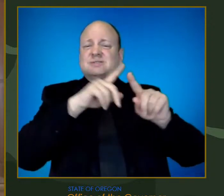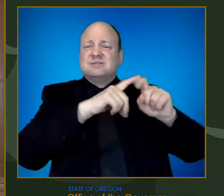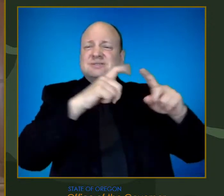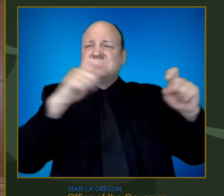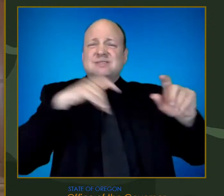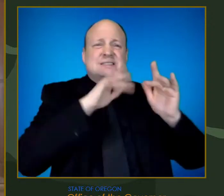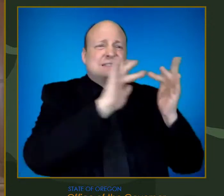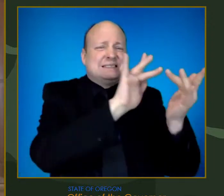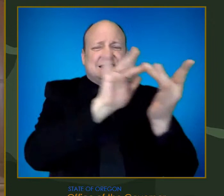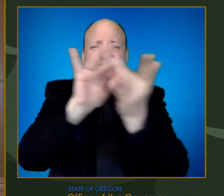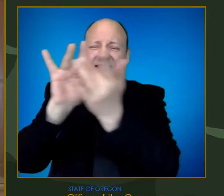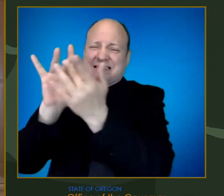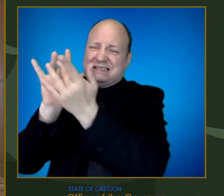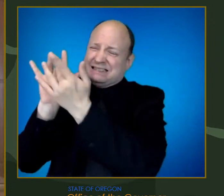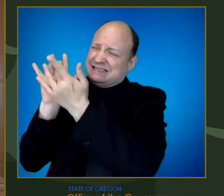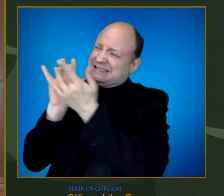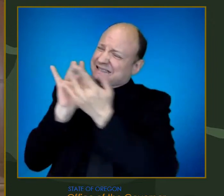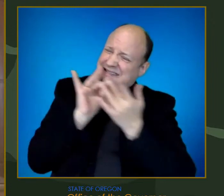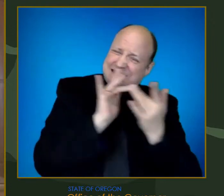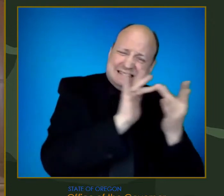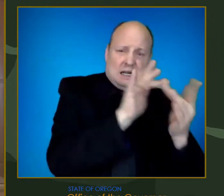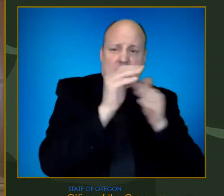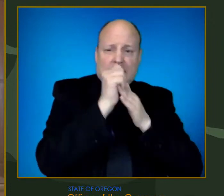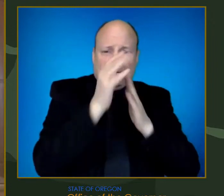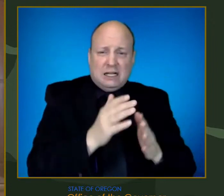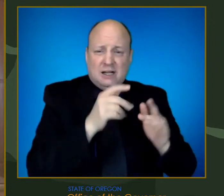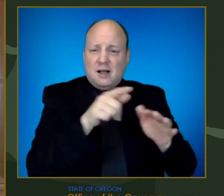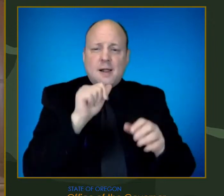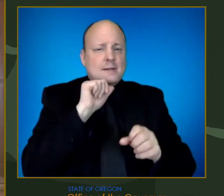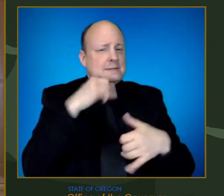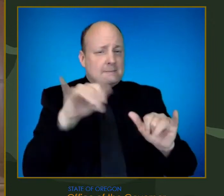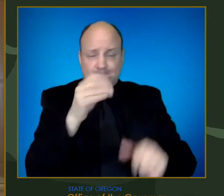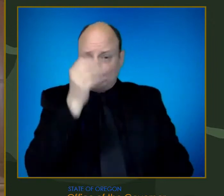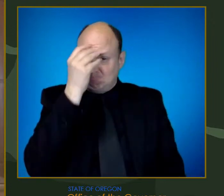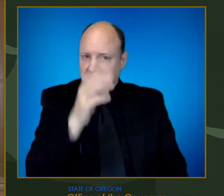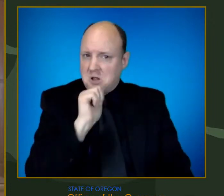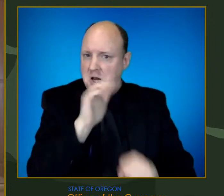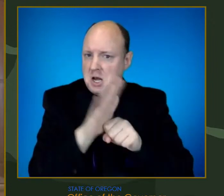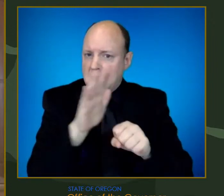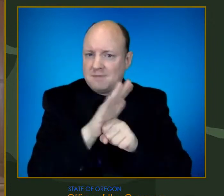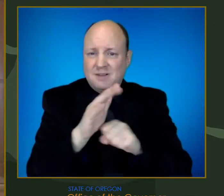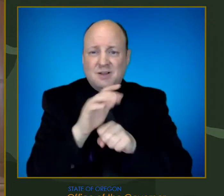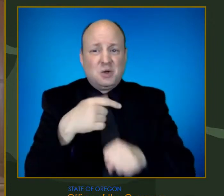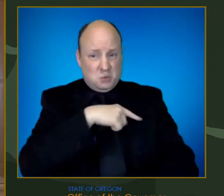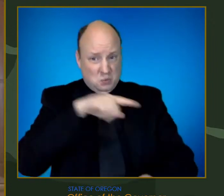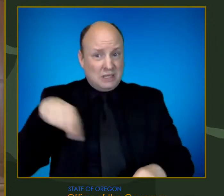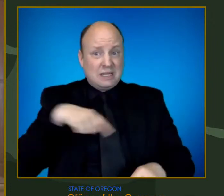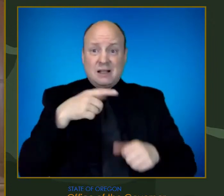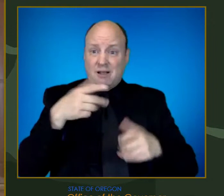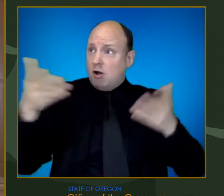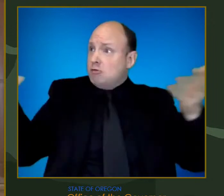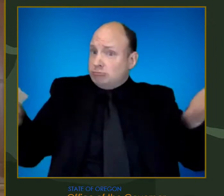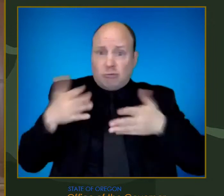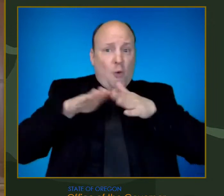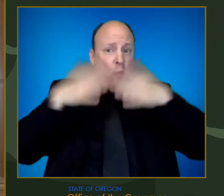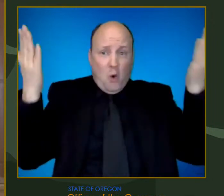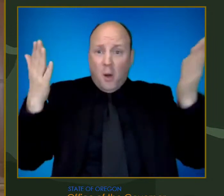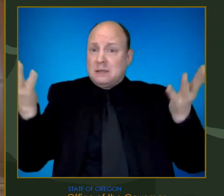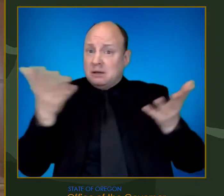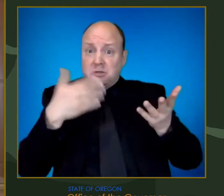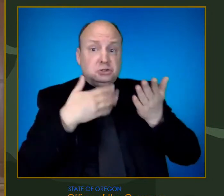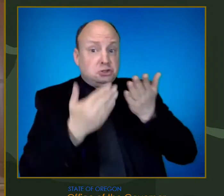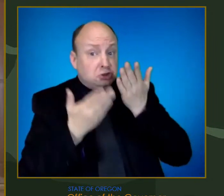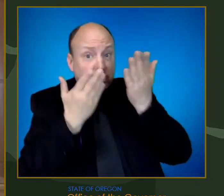not enough. We certainly are welcoming concrete suggestions and advice, and my